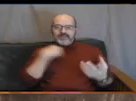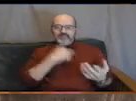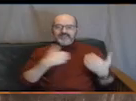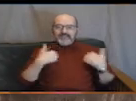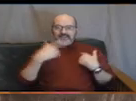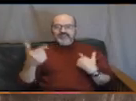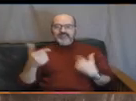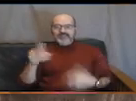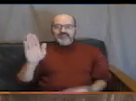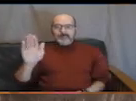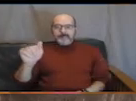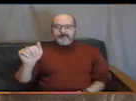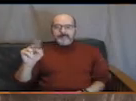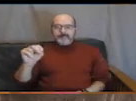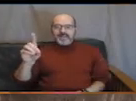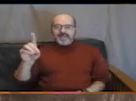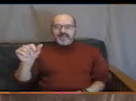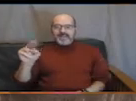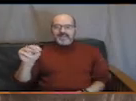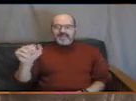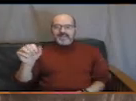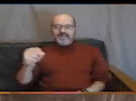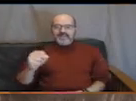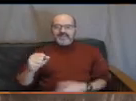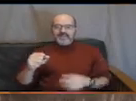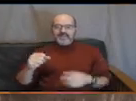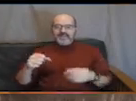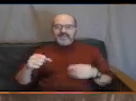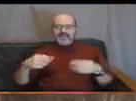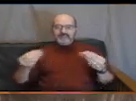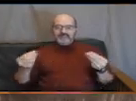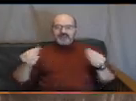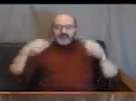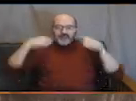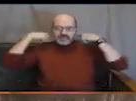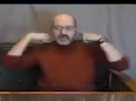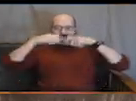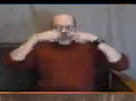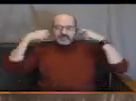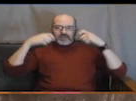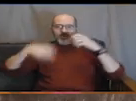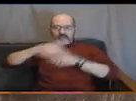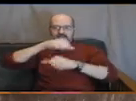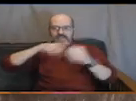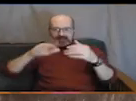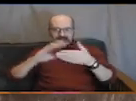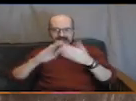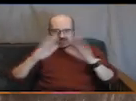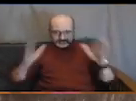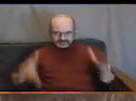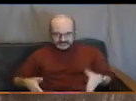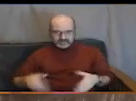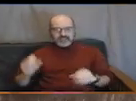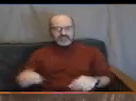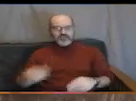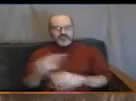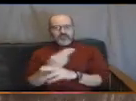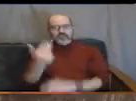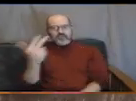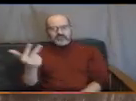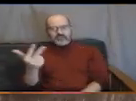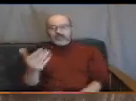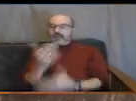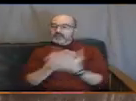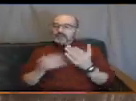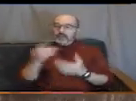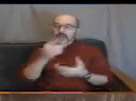these bandanas you might have from around the house, okay? We can use 3 bandanas. Some of